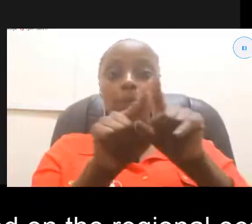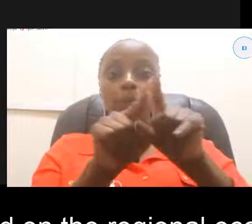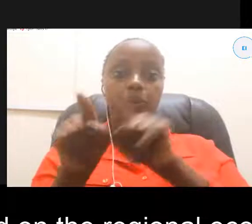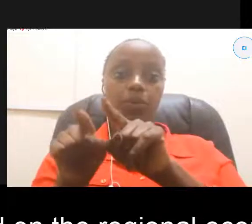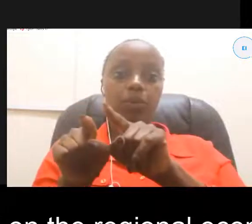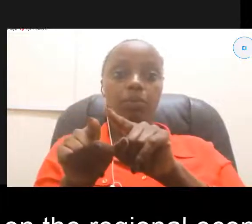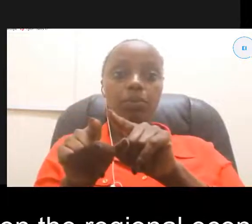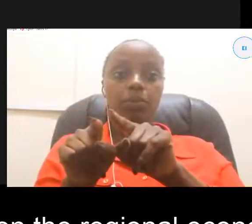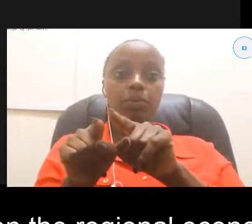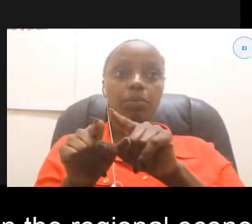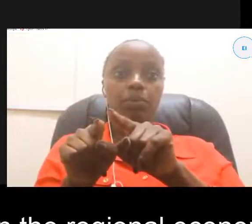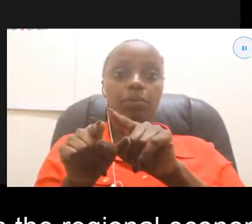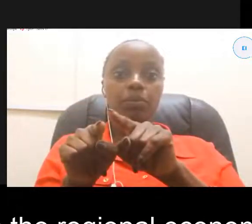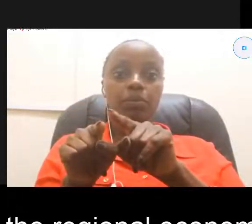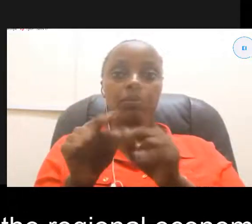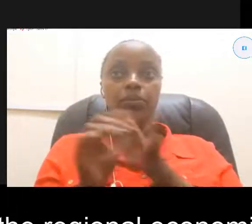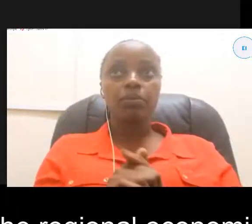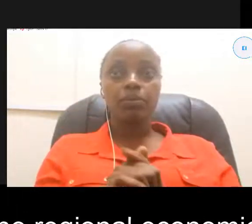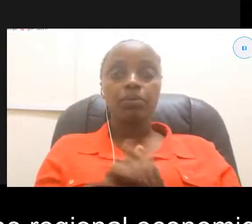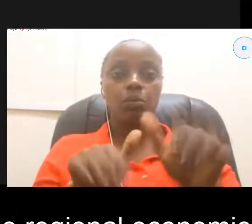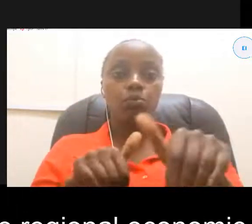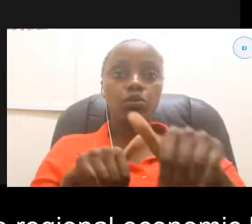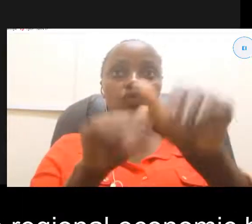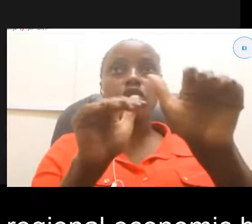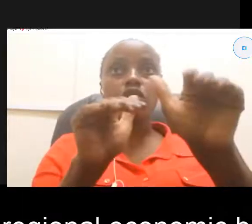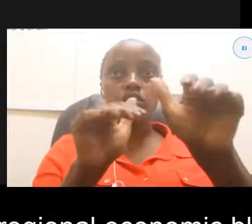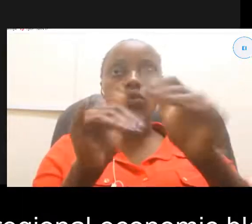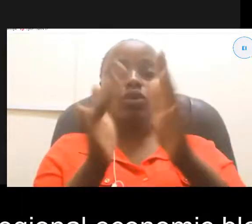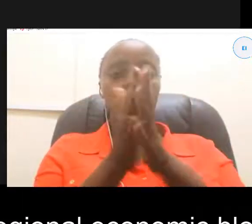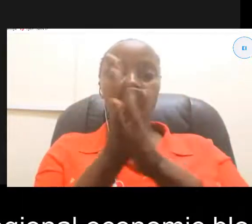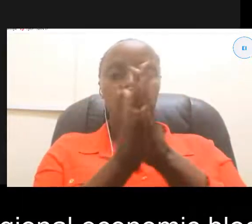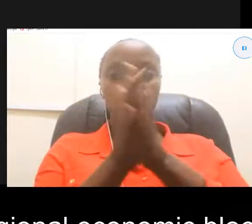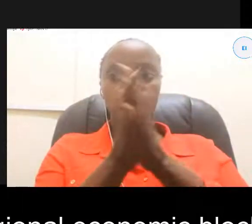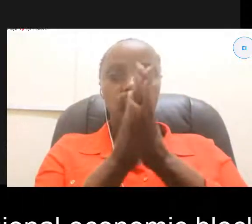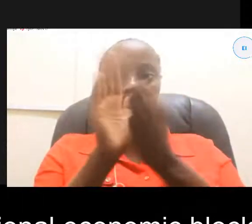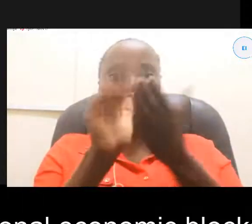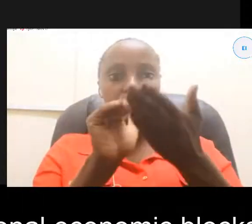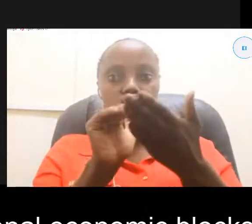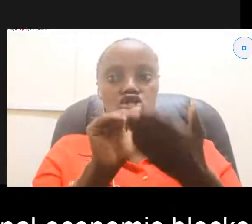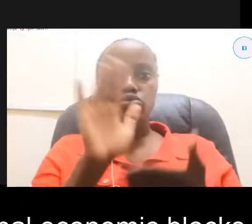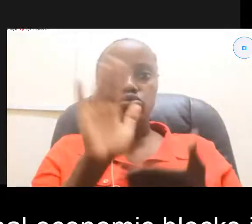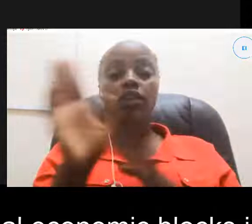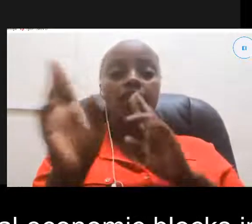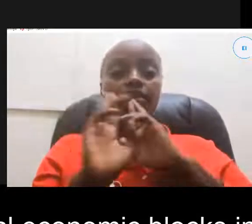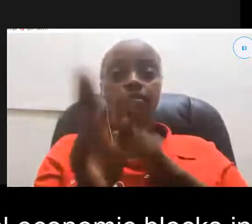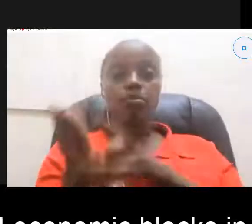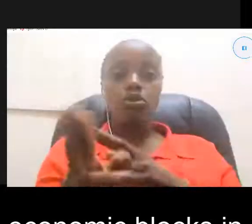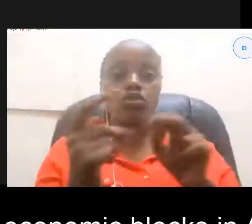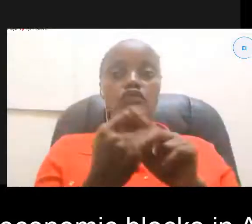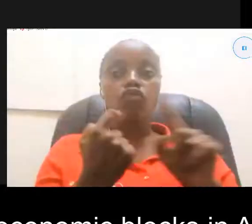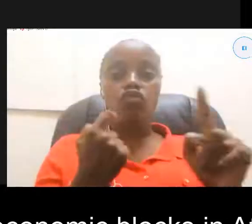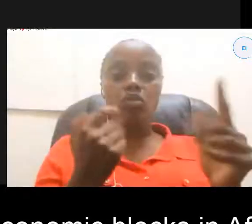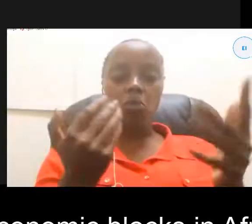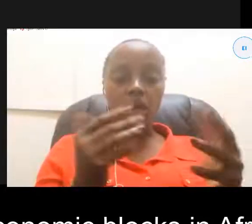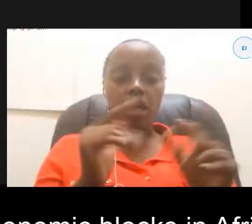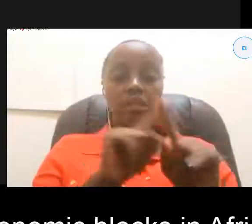And I followed with great interest the report from the various